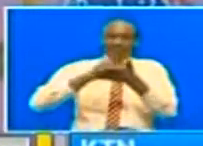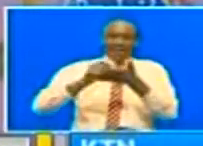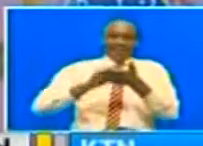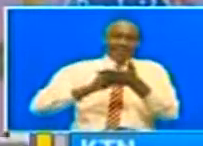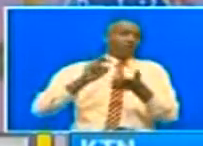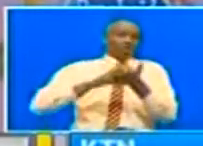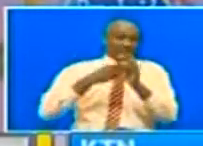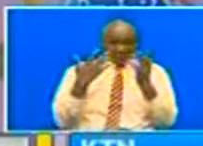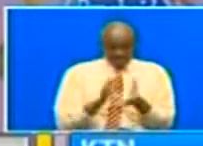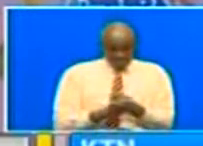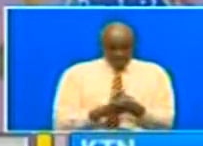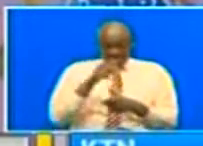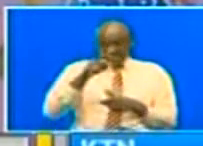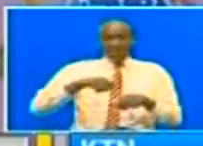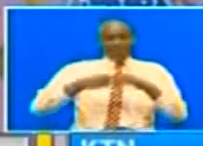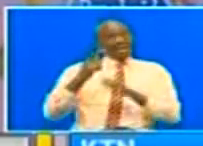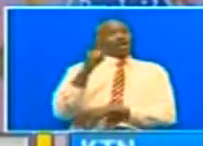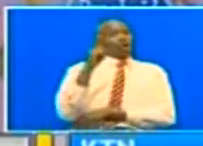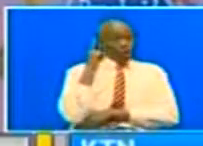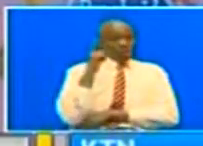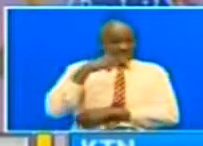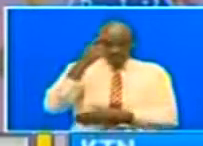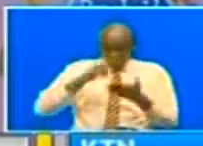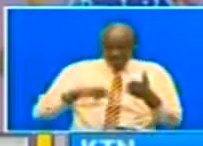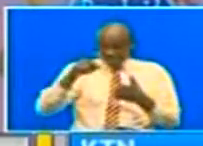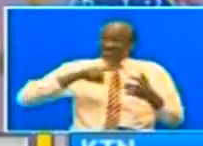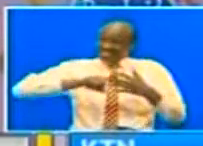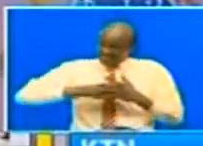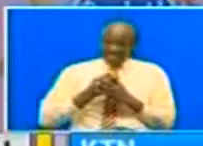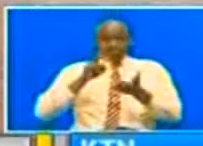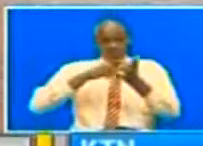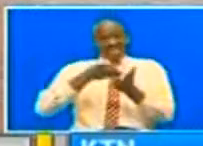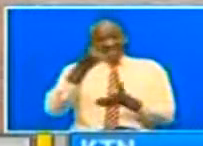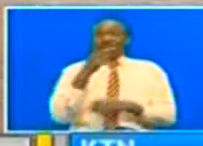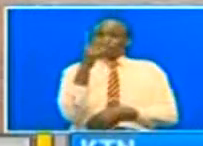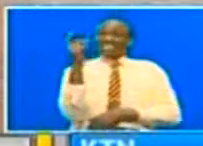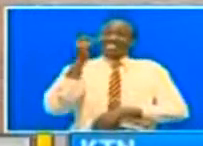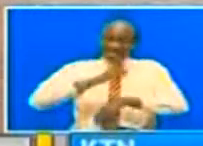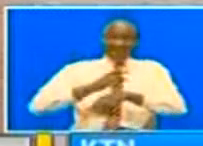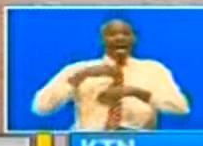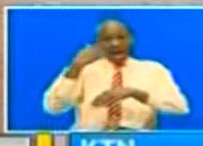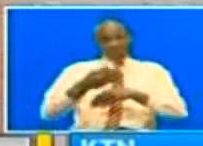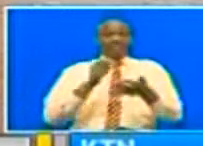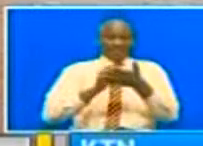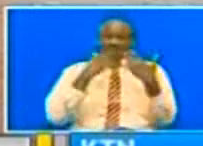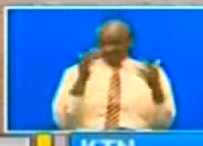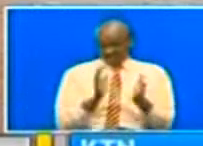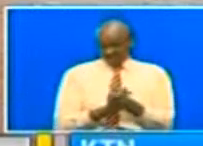contract, contrary to regulation that requires the contractors to commence the projects 20 days after signing.